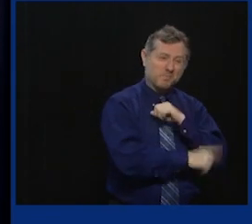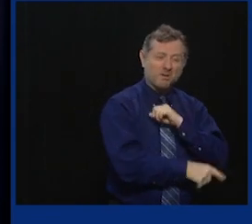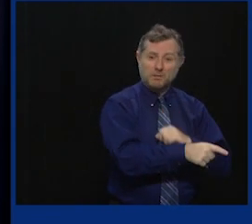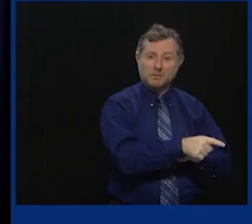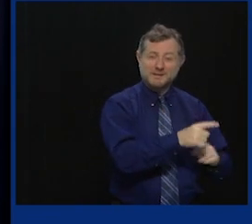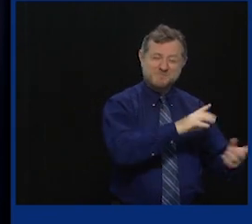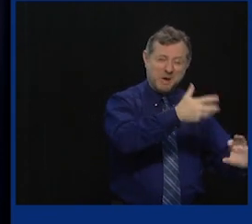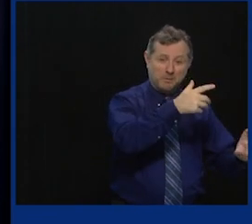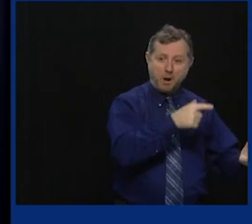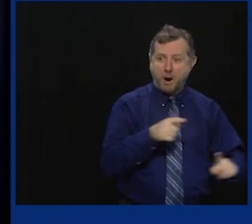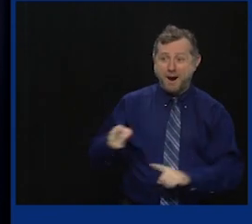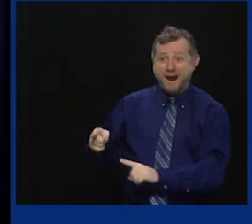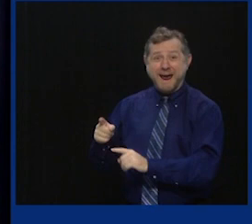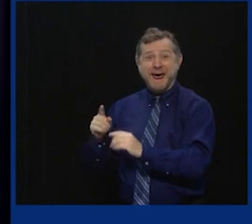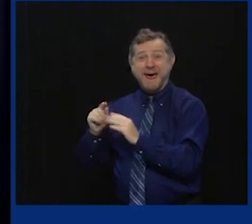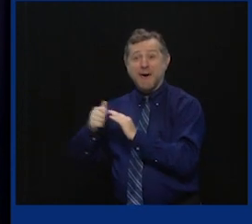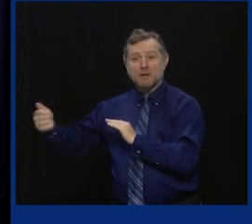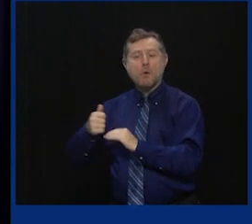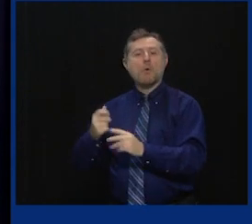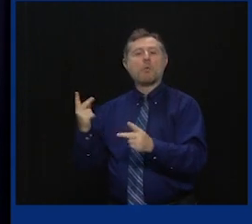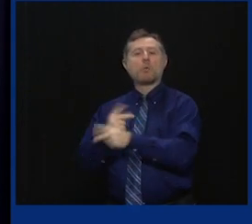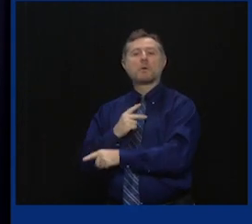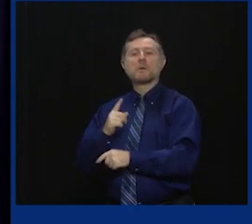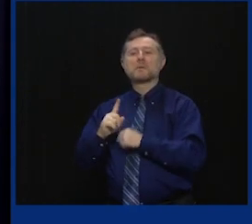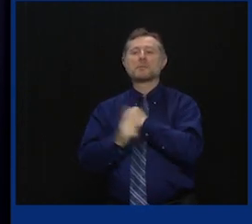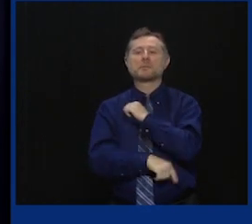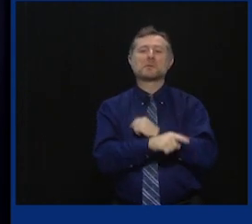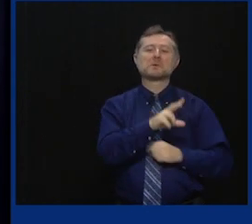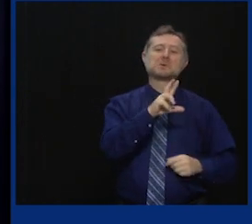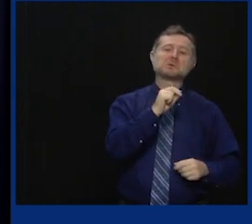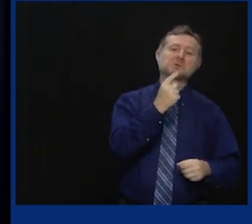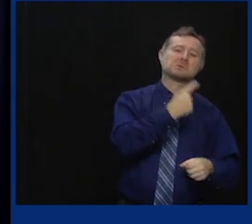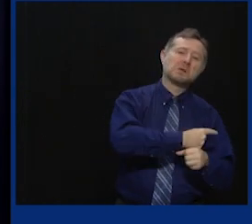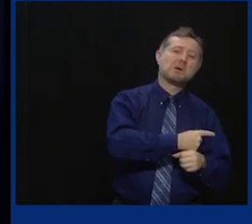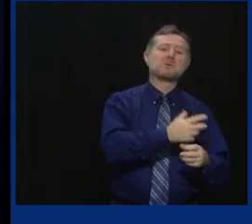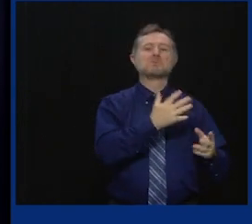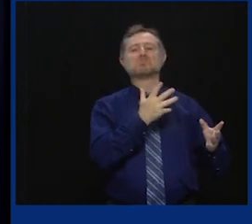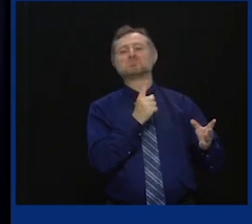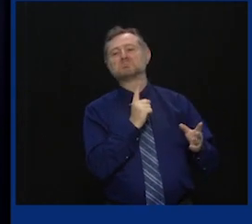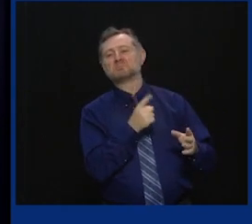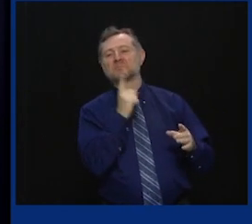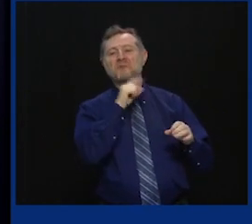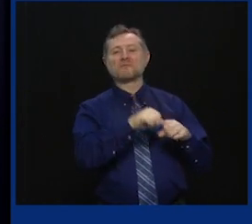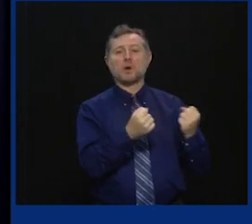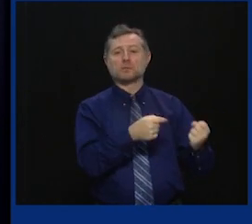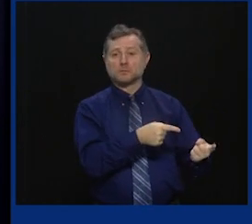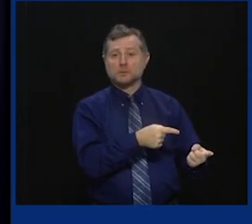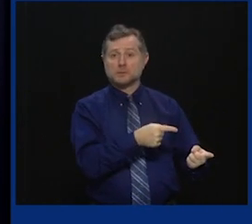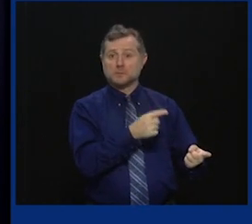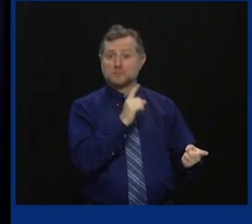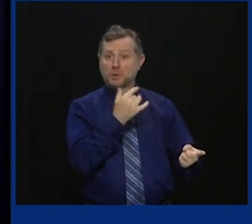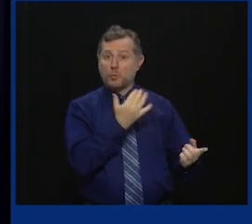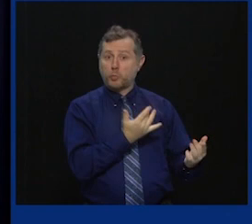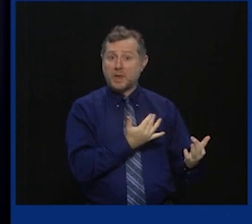a 30-day time they would have to pay for the parole violation, and they have to wait 120 days to get to